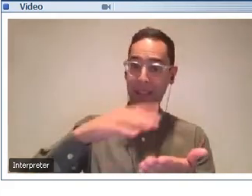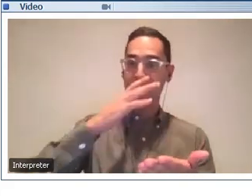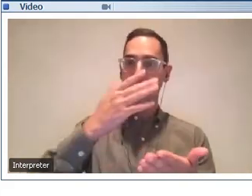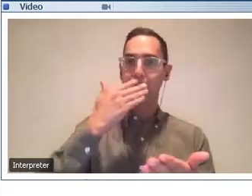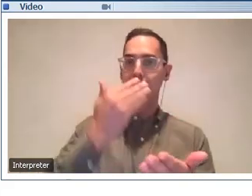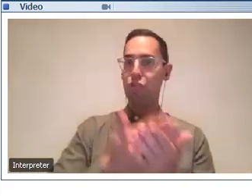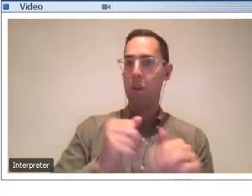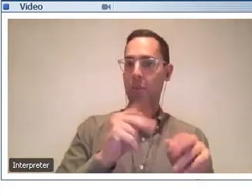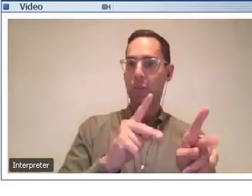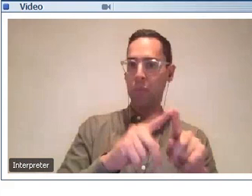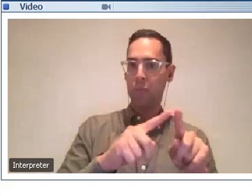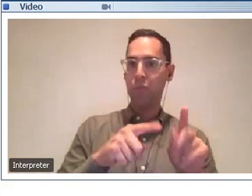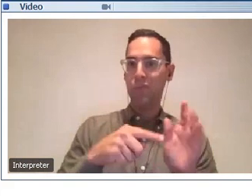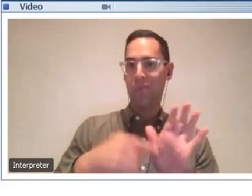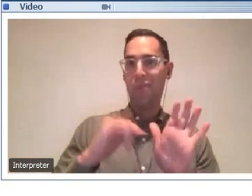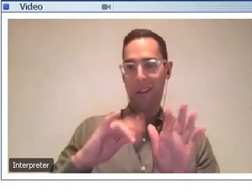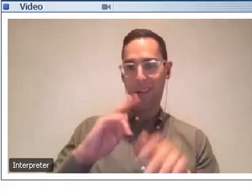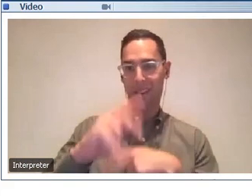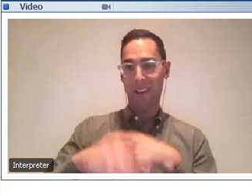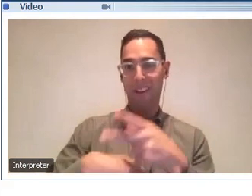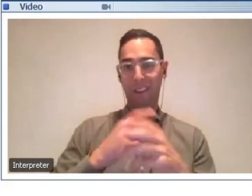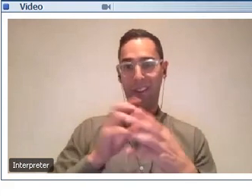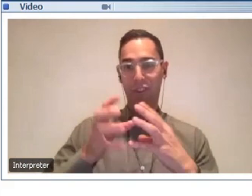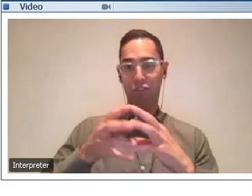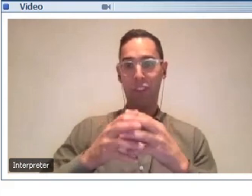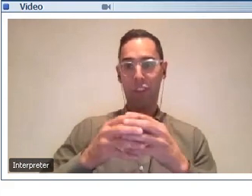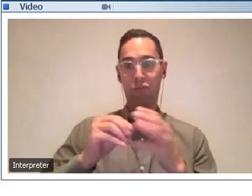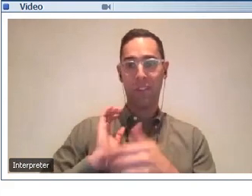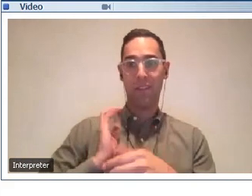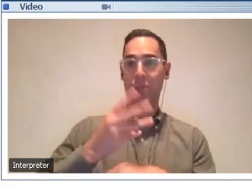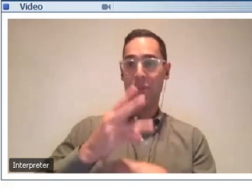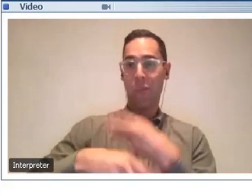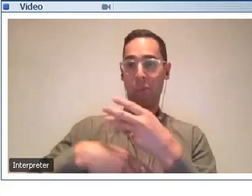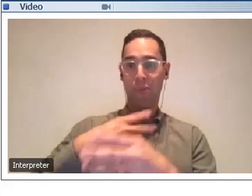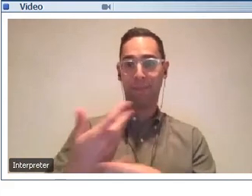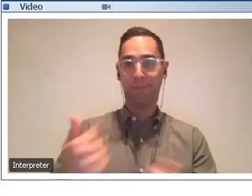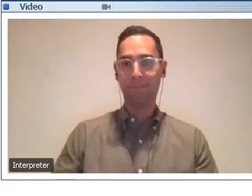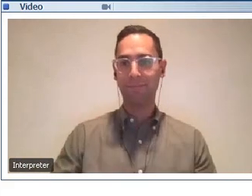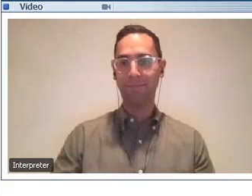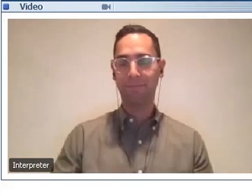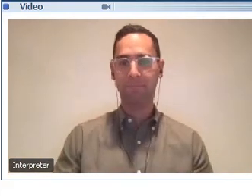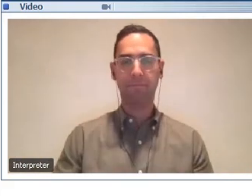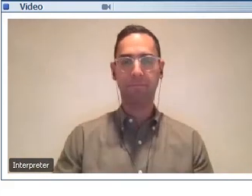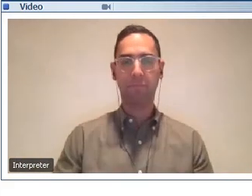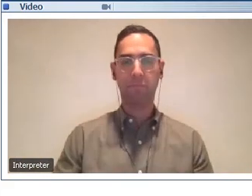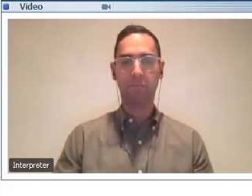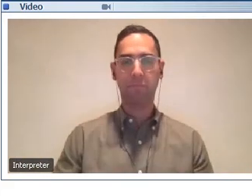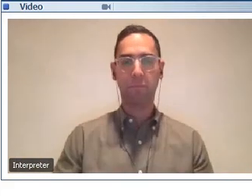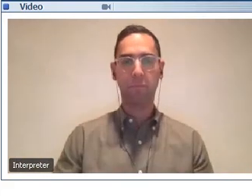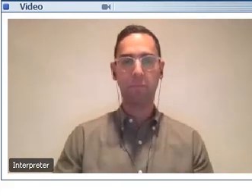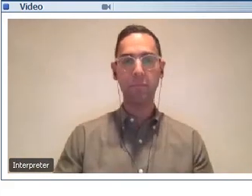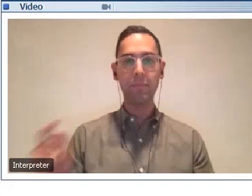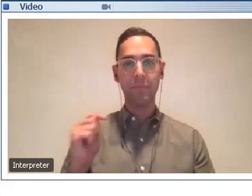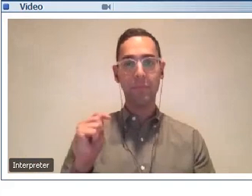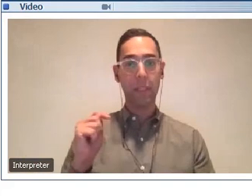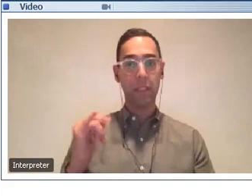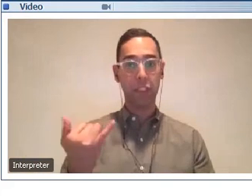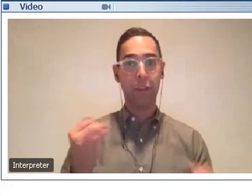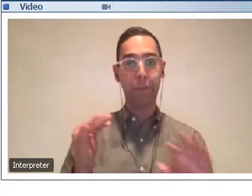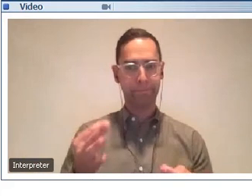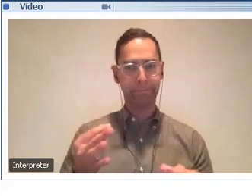showcase that intersectionality. Absolutely. Callie, do you have anything to add?